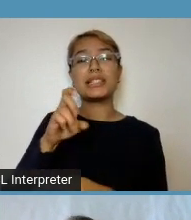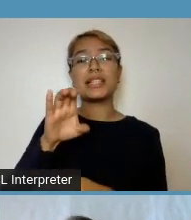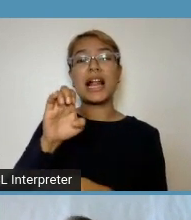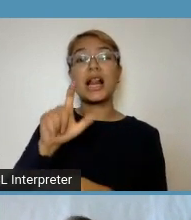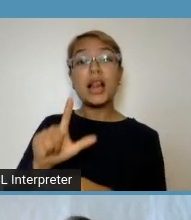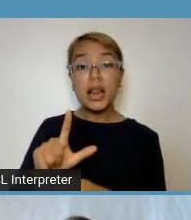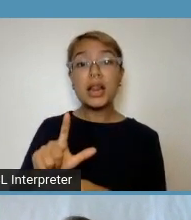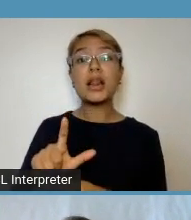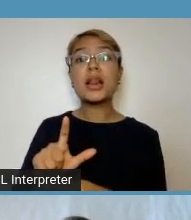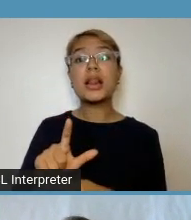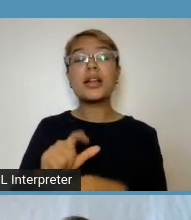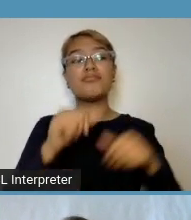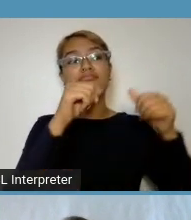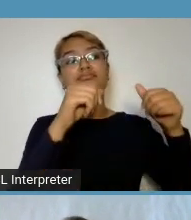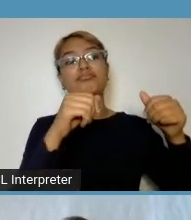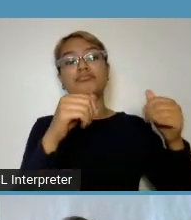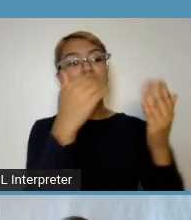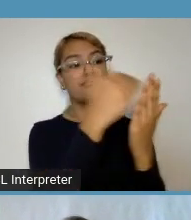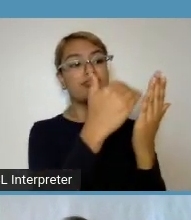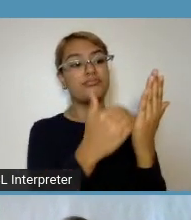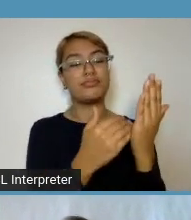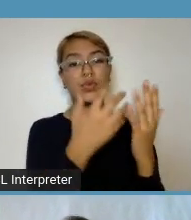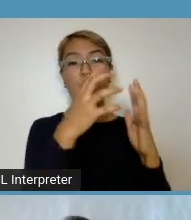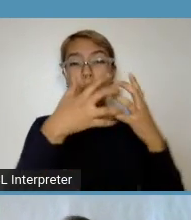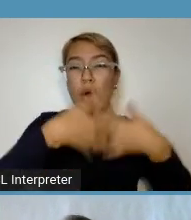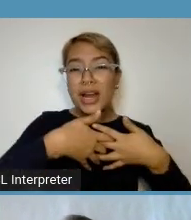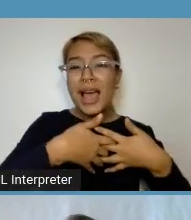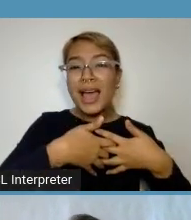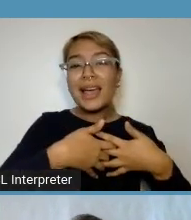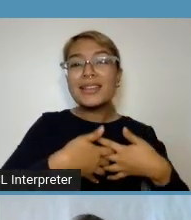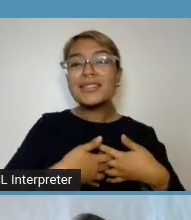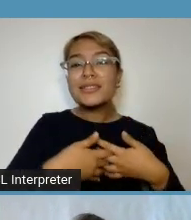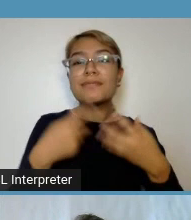all my content was ready. Copy and paste. It can't get easier, right?